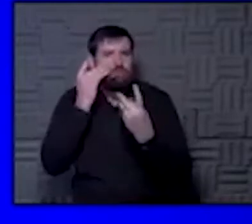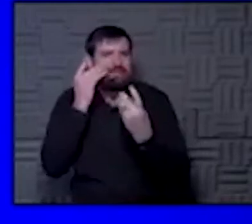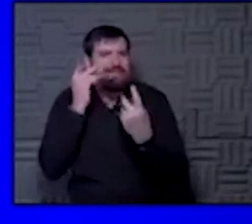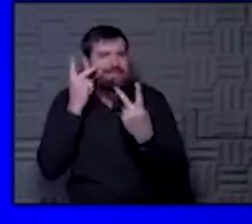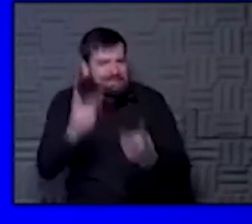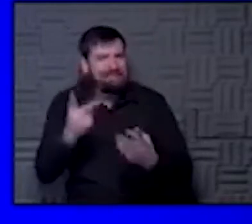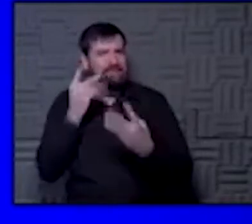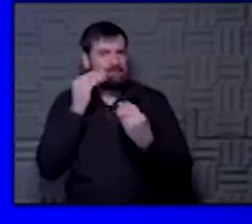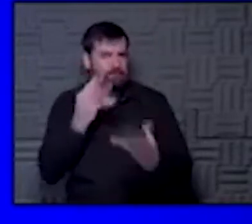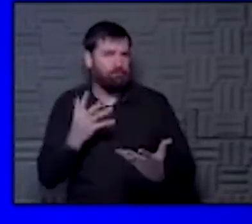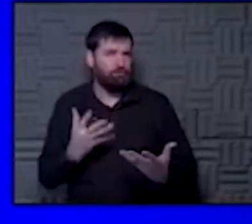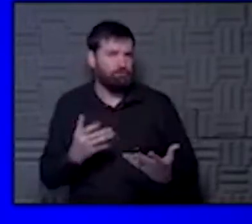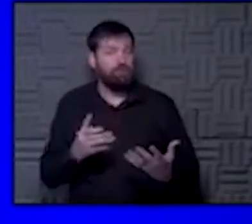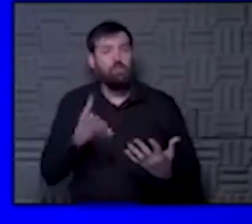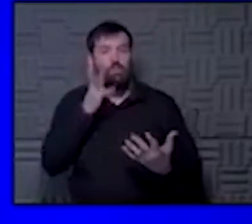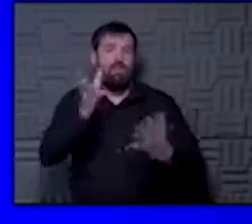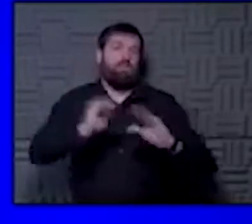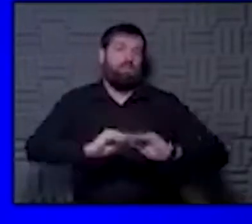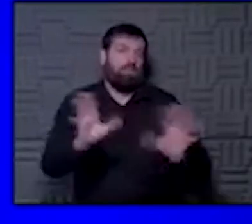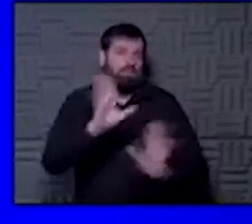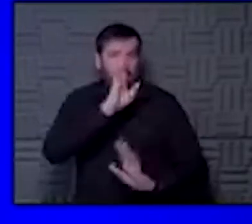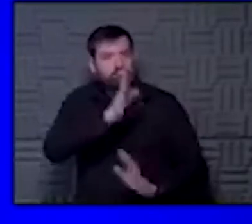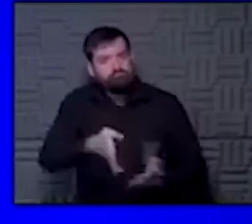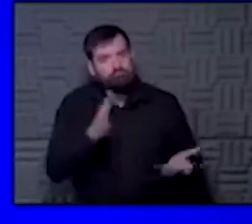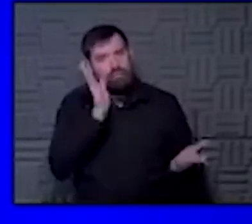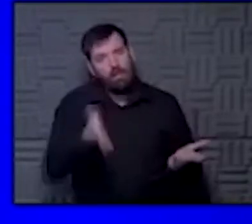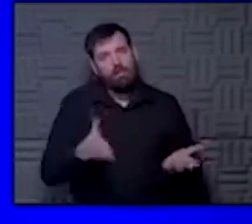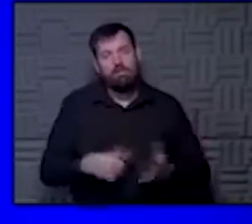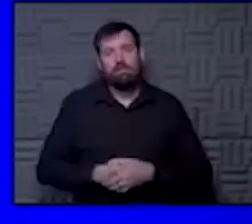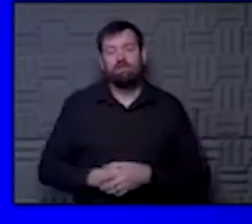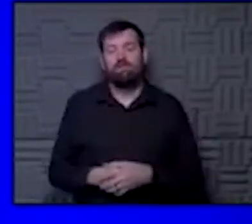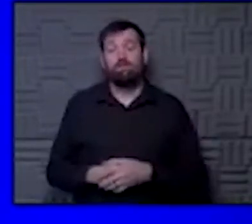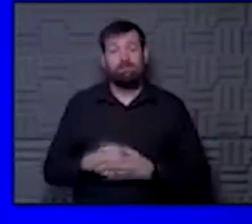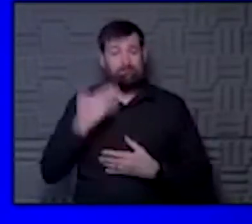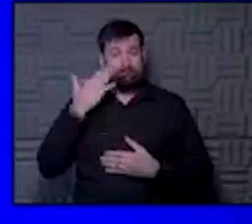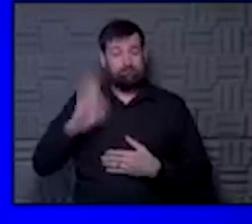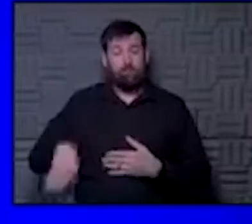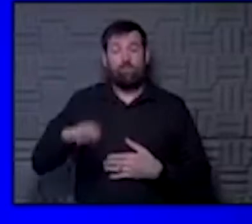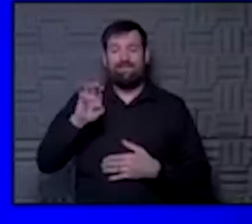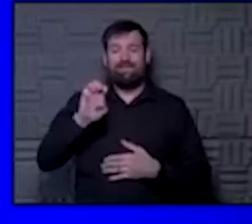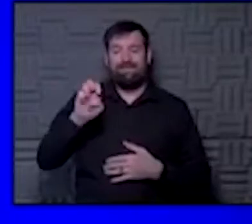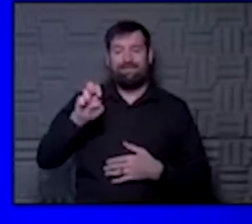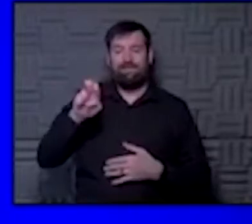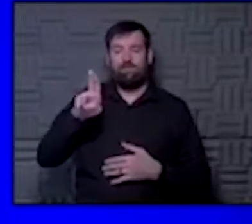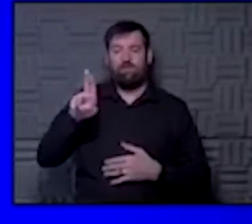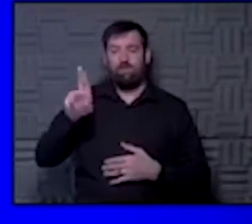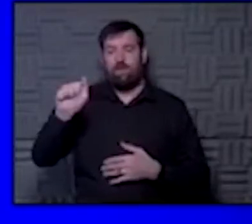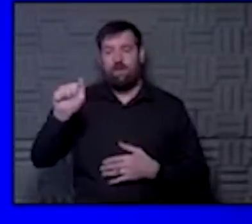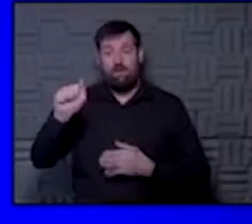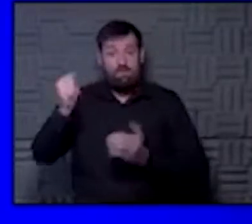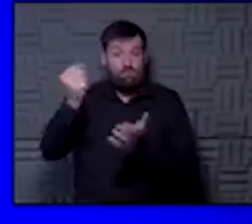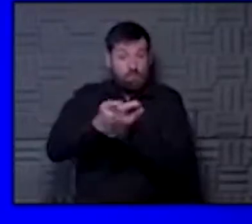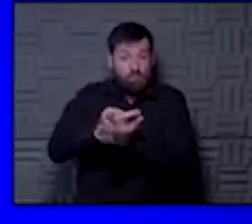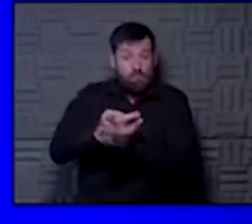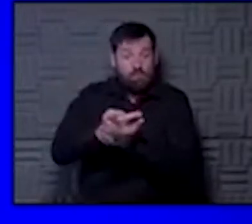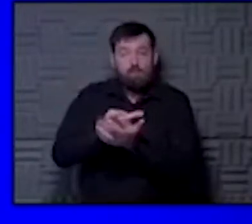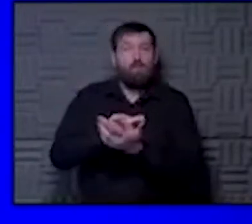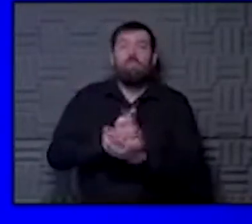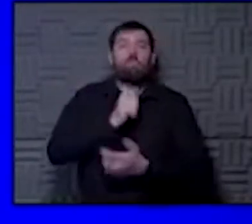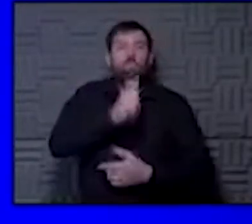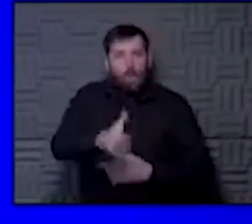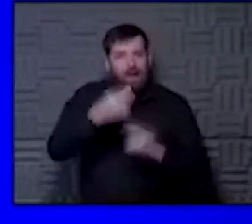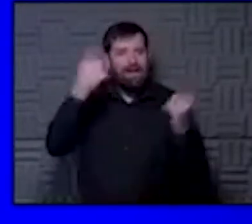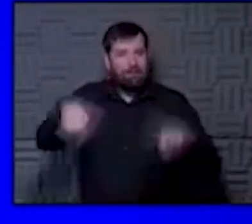it will be transparent and visible. And we know that the EUA or the approval is not going to happen unless it is